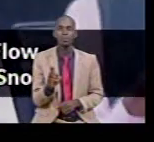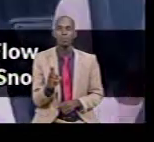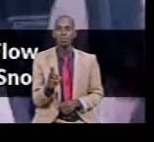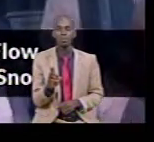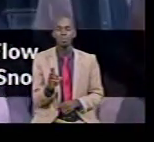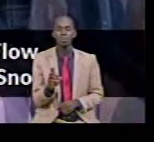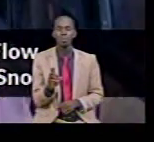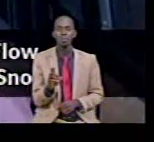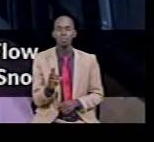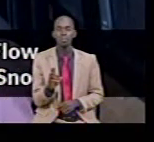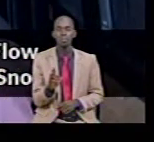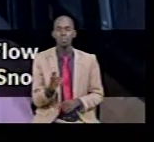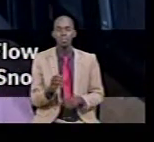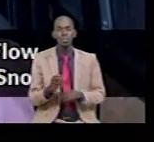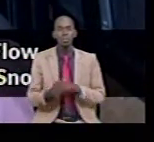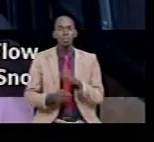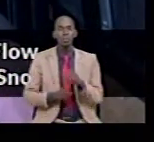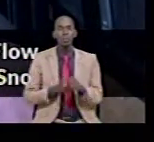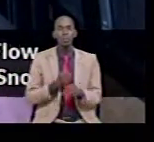Year after